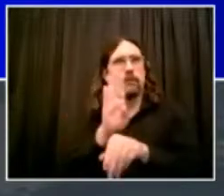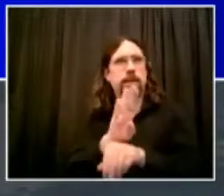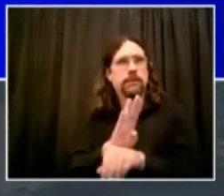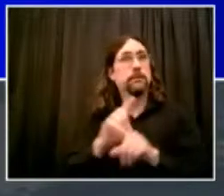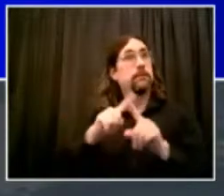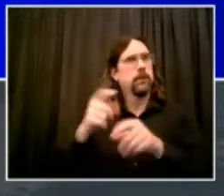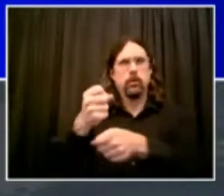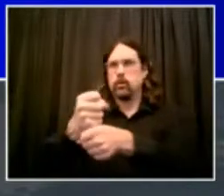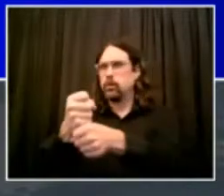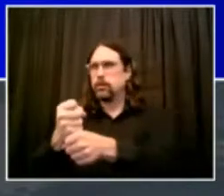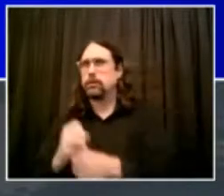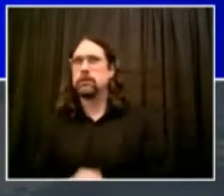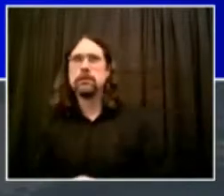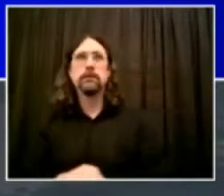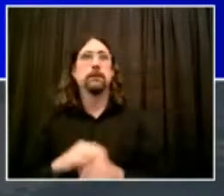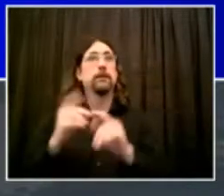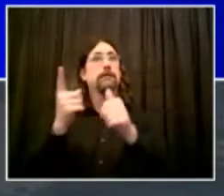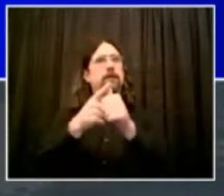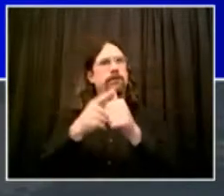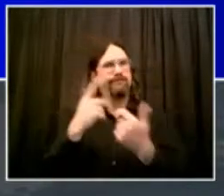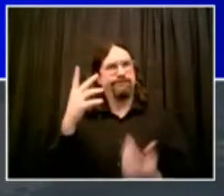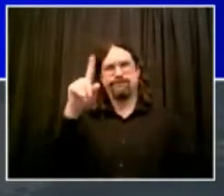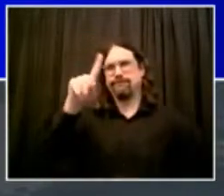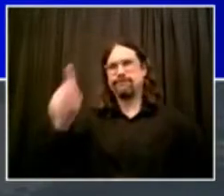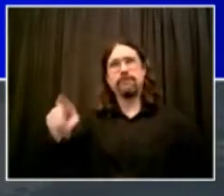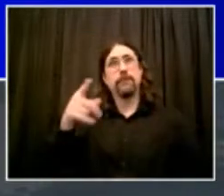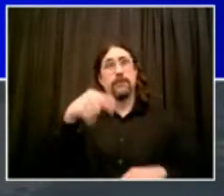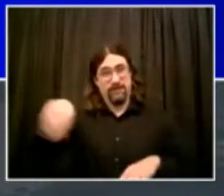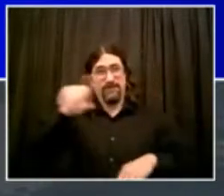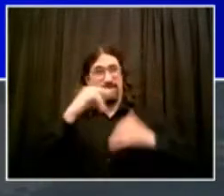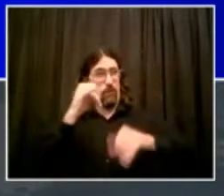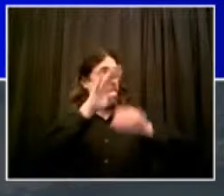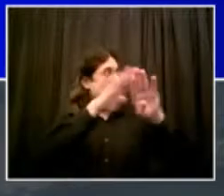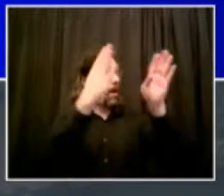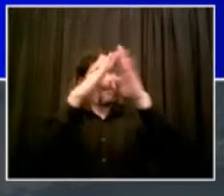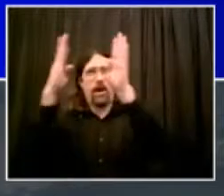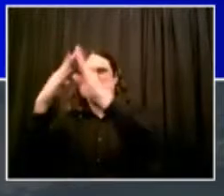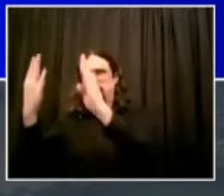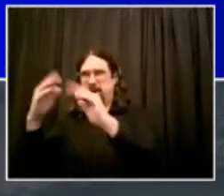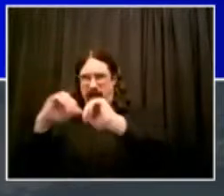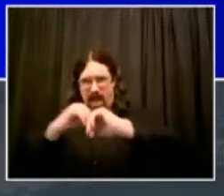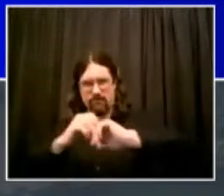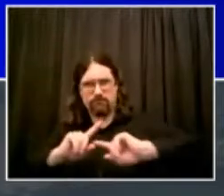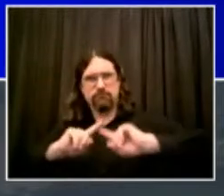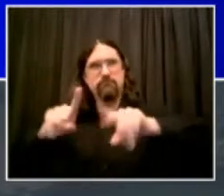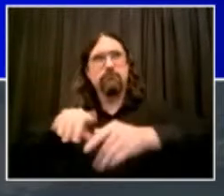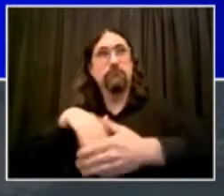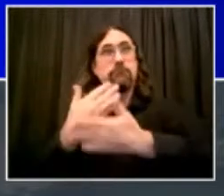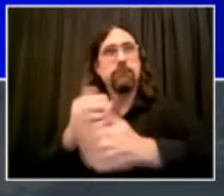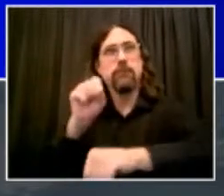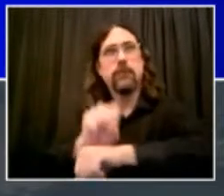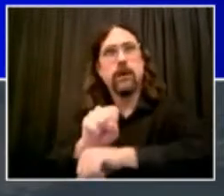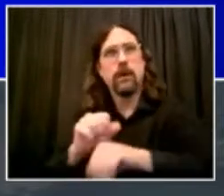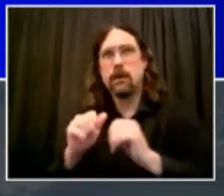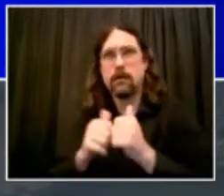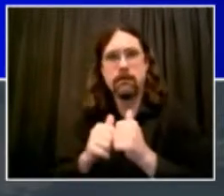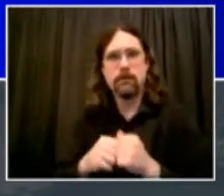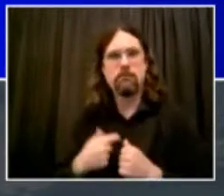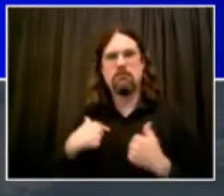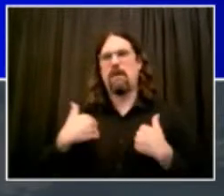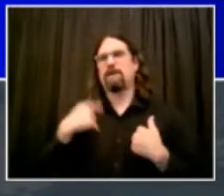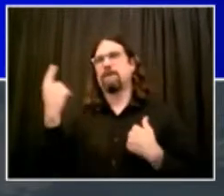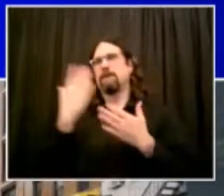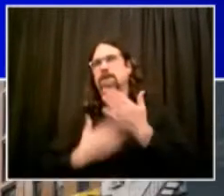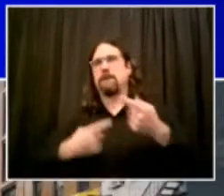this crisis has made that harder in so many ways. So we have some announcements today that I hope will start to lighten the burden and help move